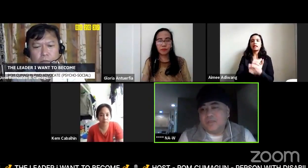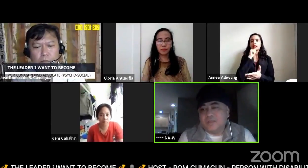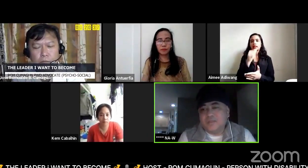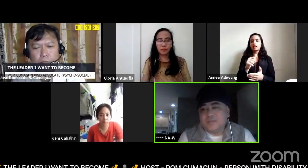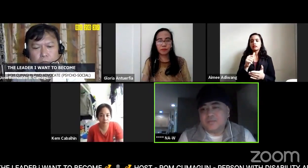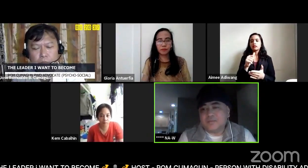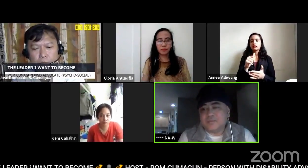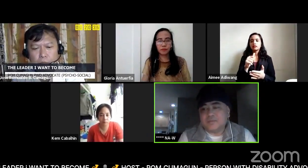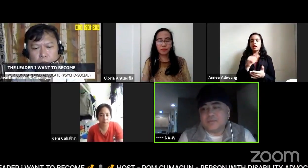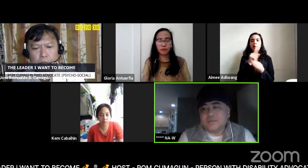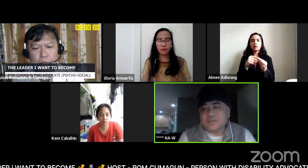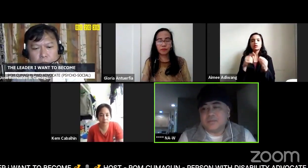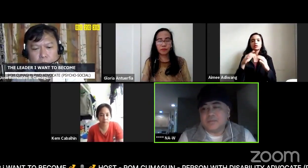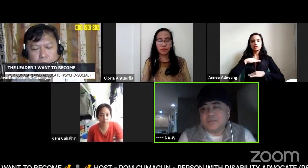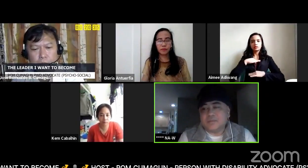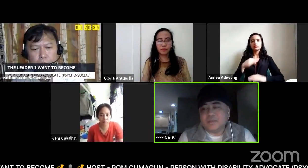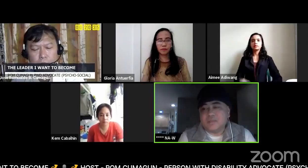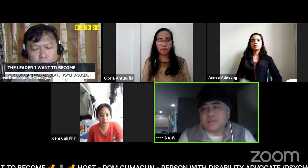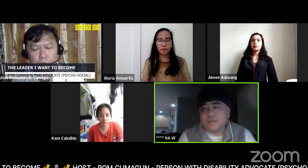if